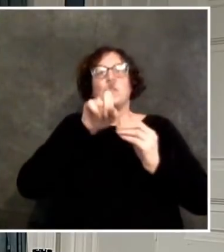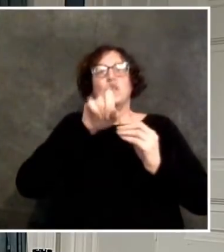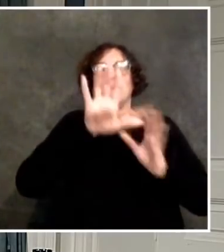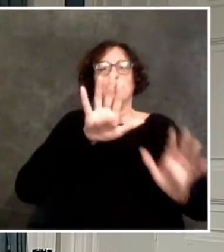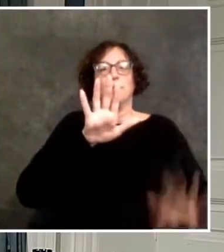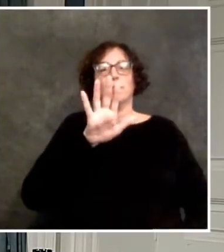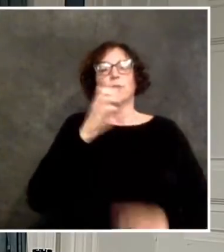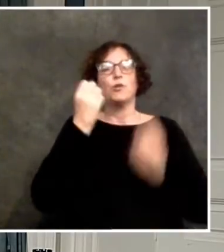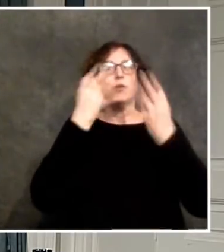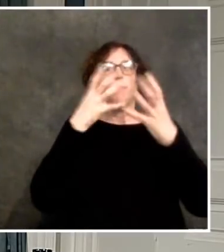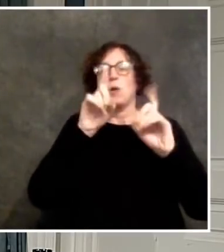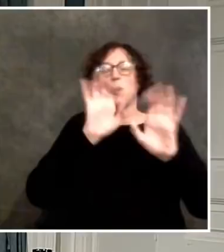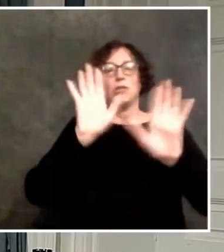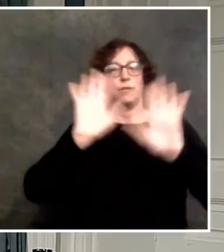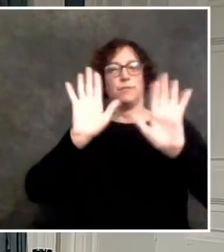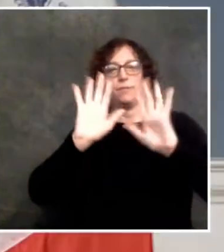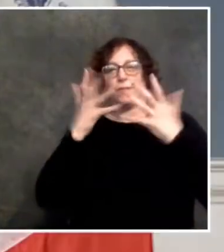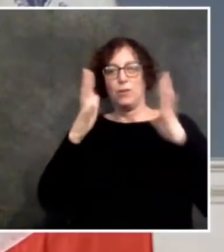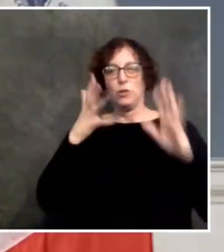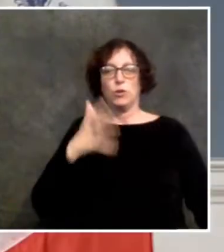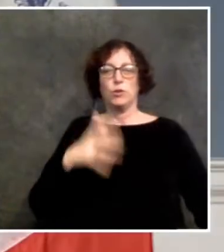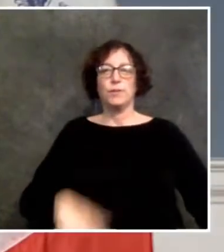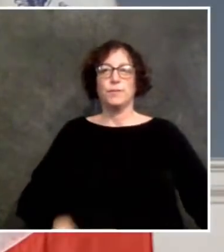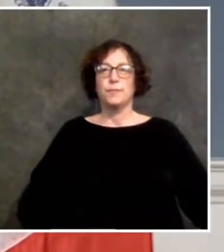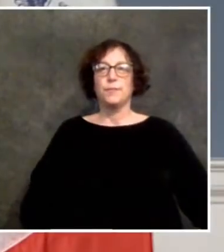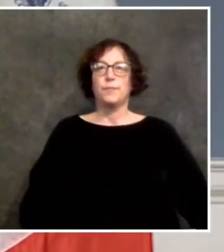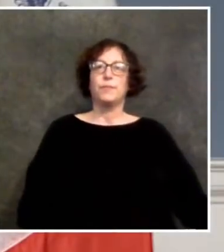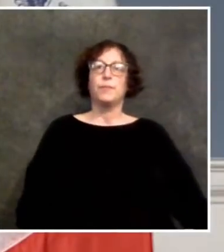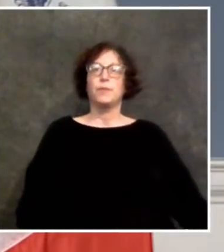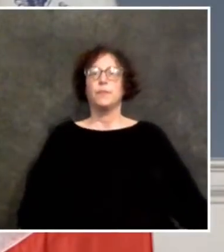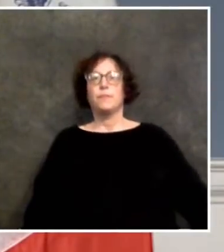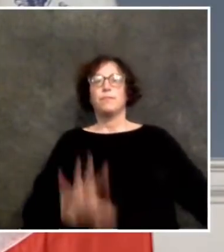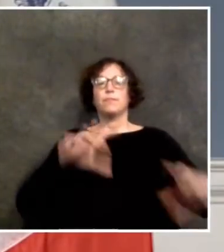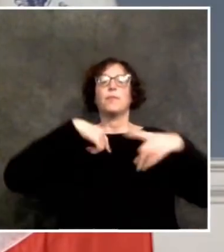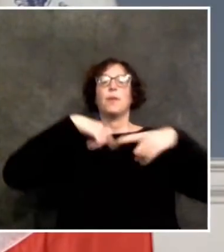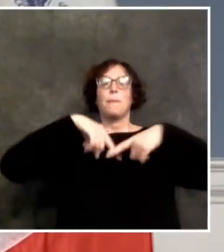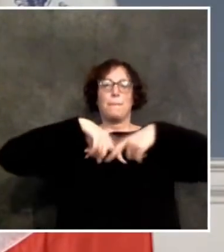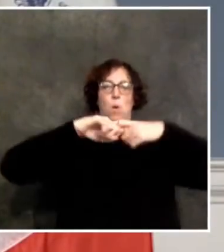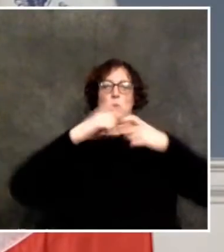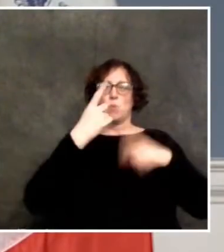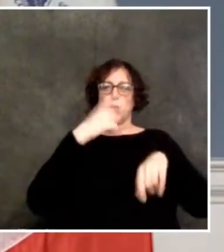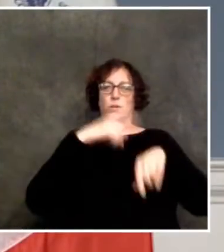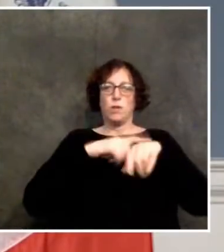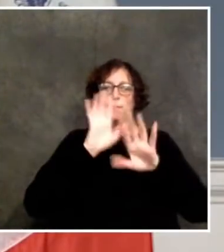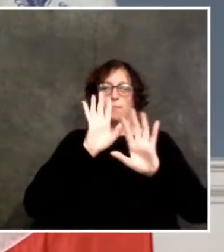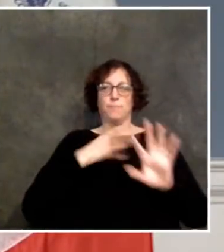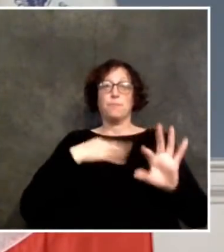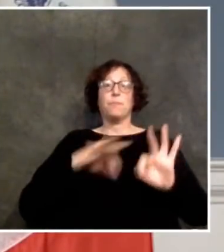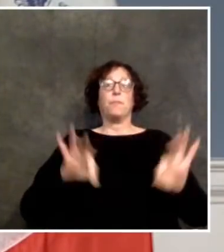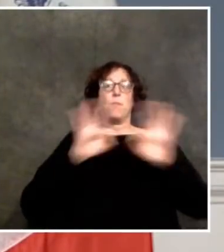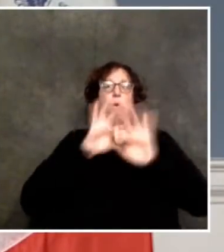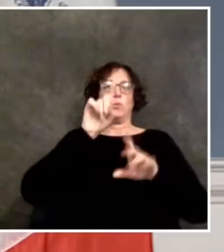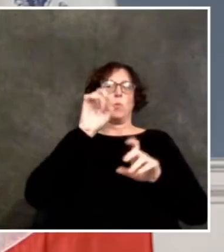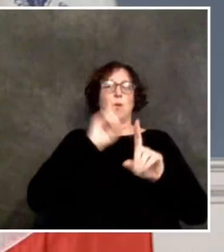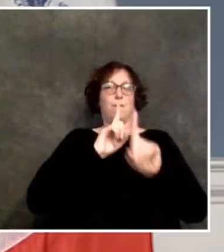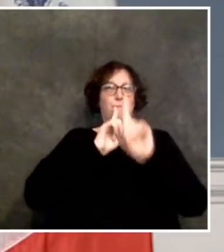of so many different pieces. And, what you've said is very important questions. Let's just stay on that. And our team will follow up on anything else you